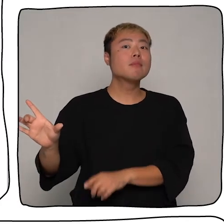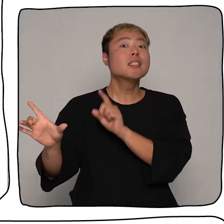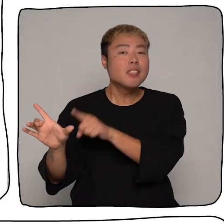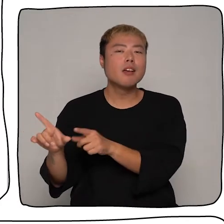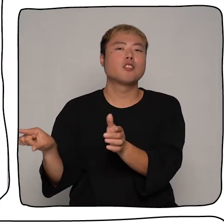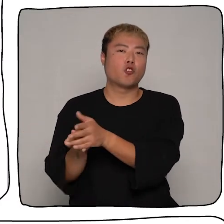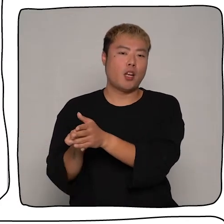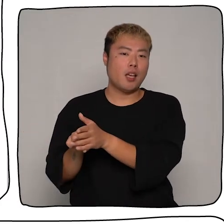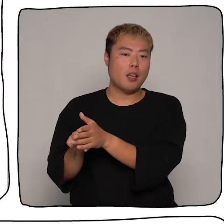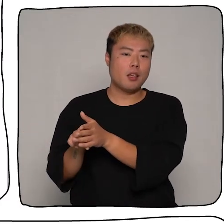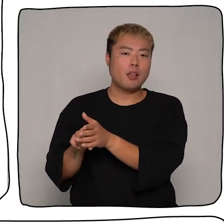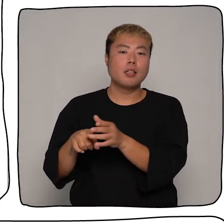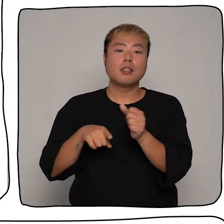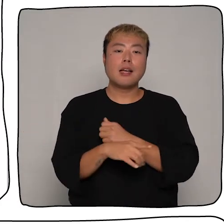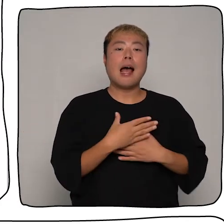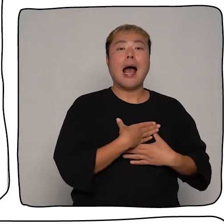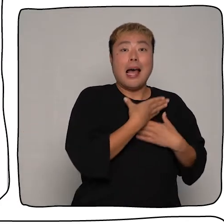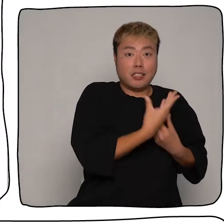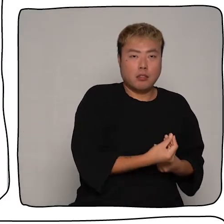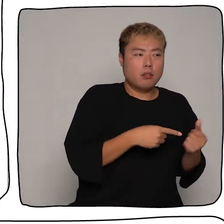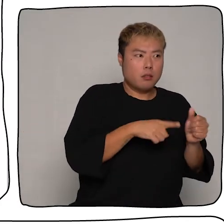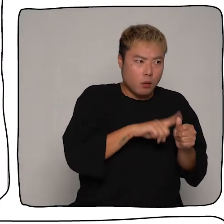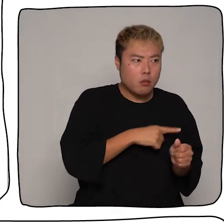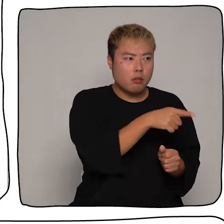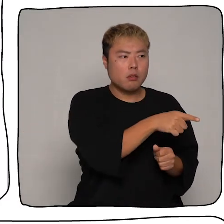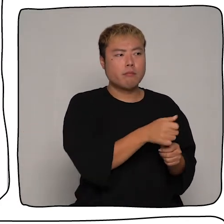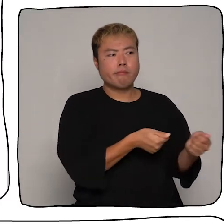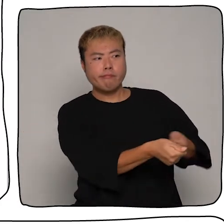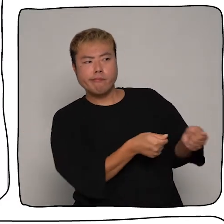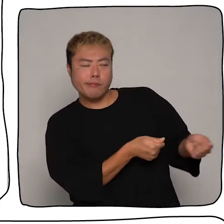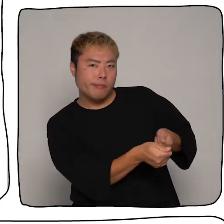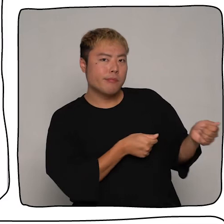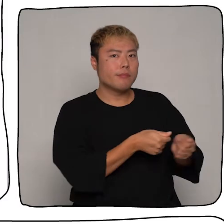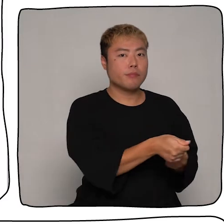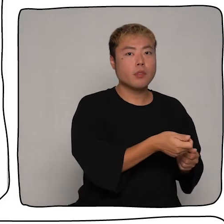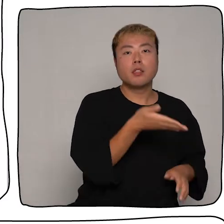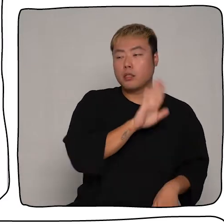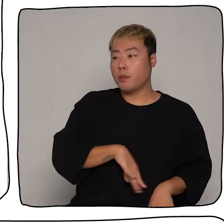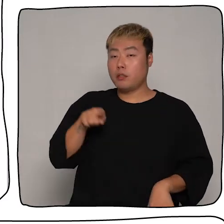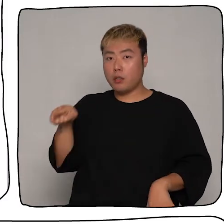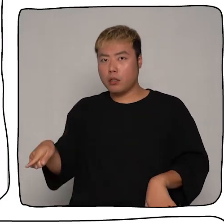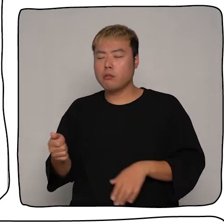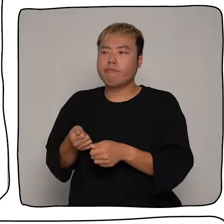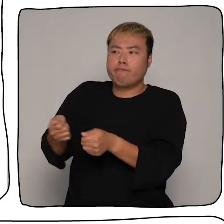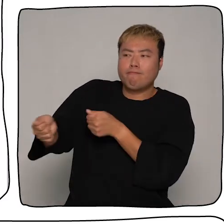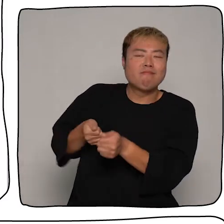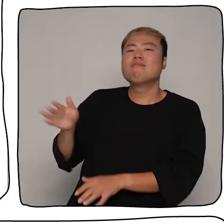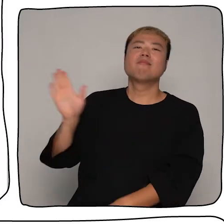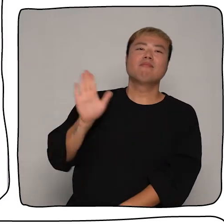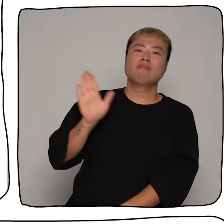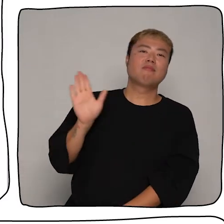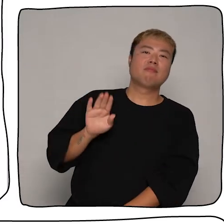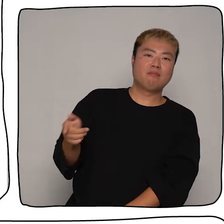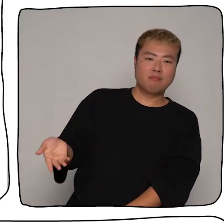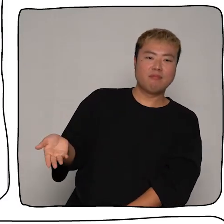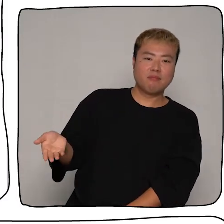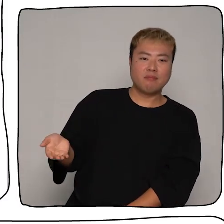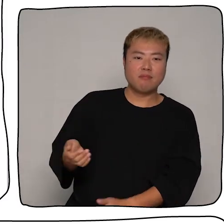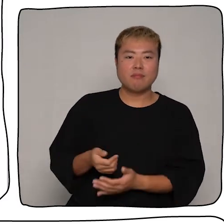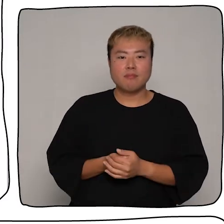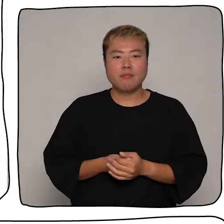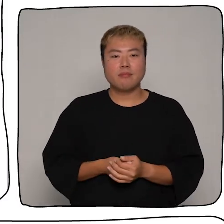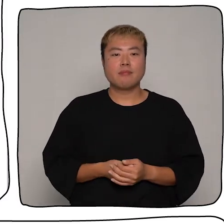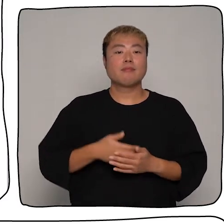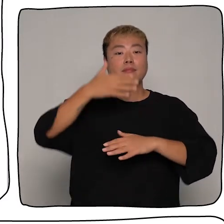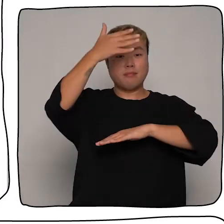not. So safety requires controlling of others, whereas trust evades it. Okay, so